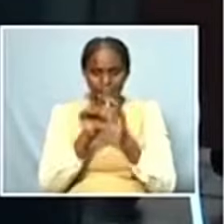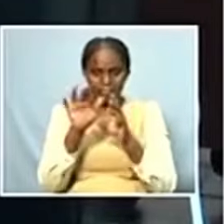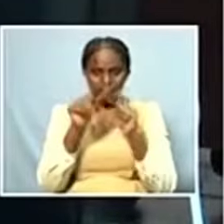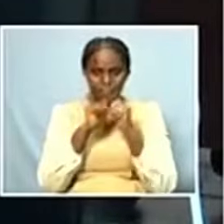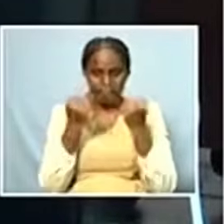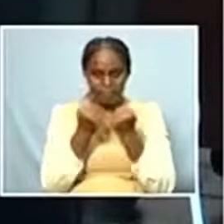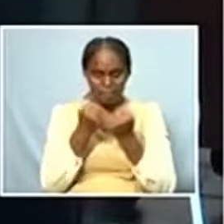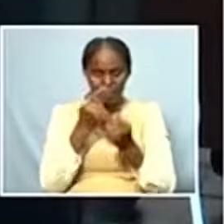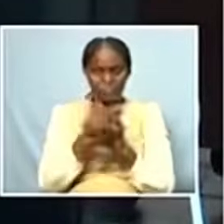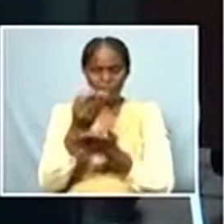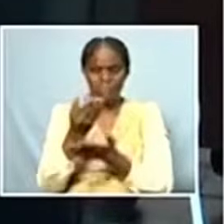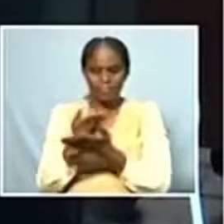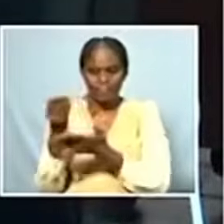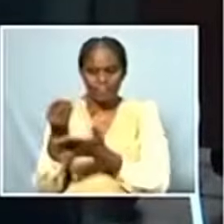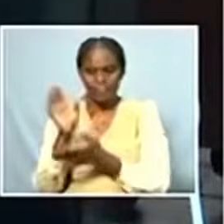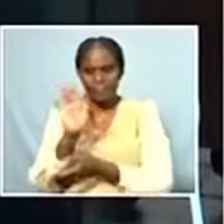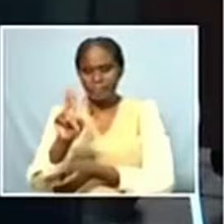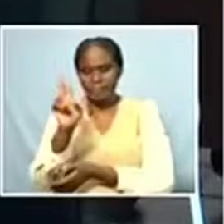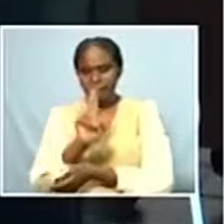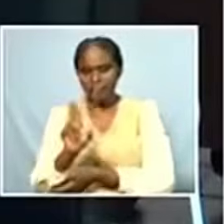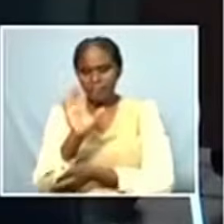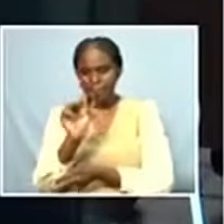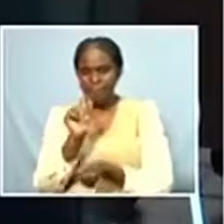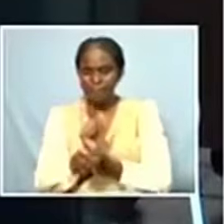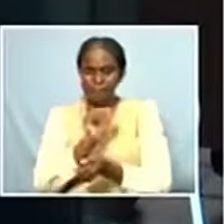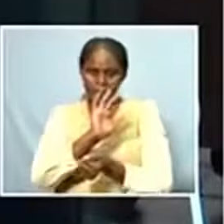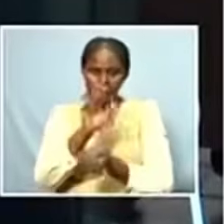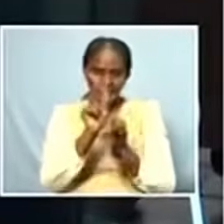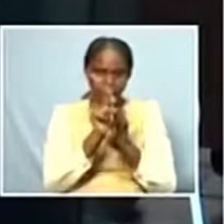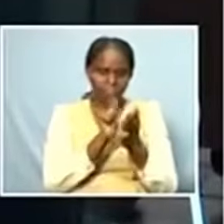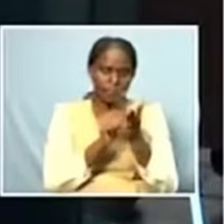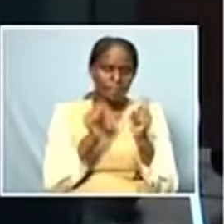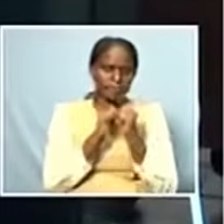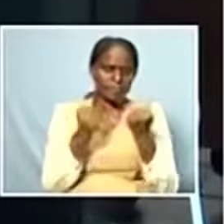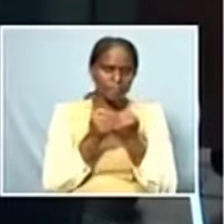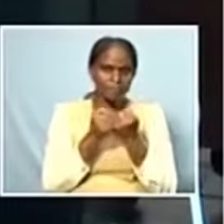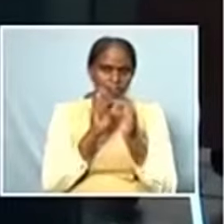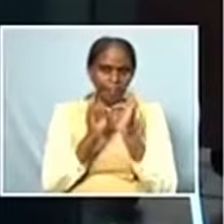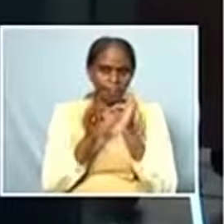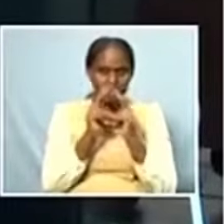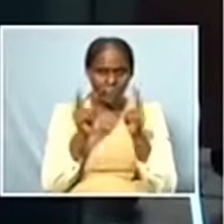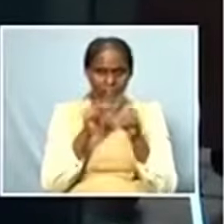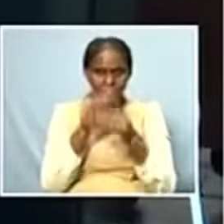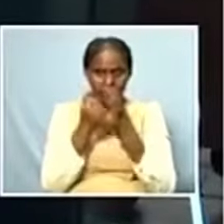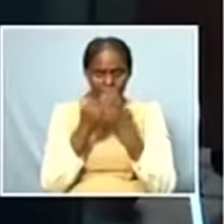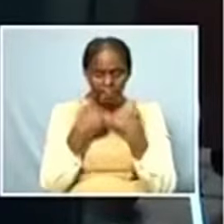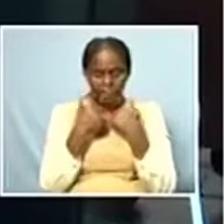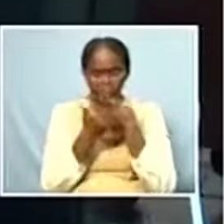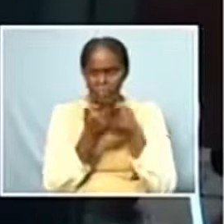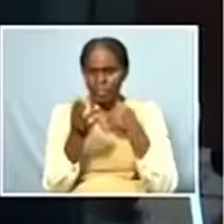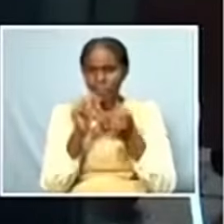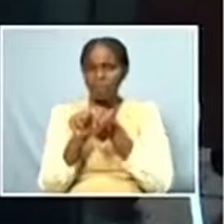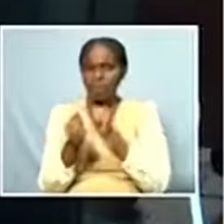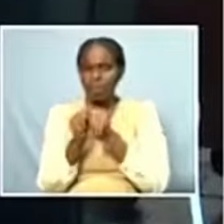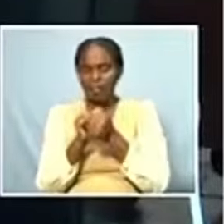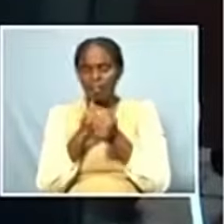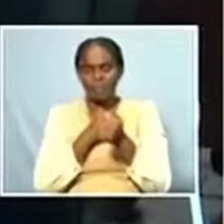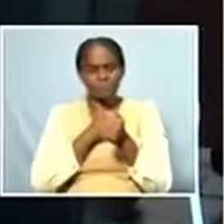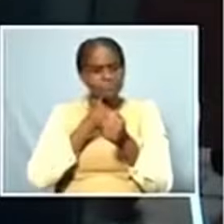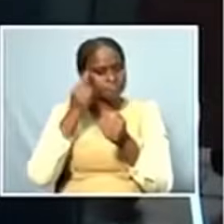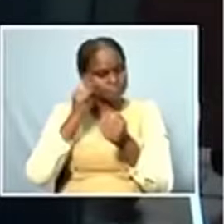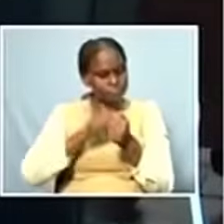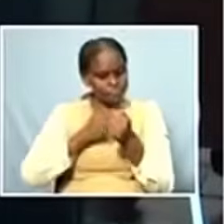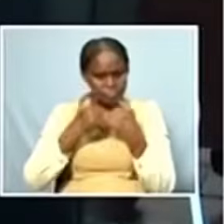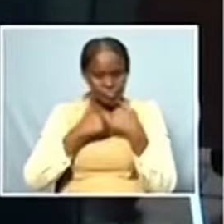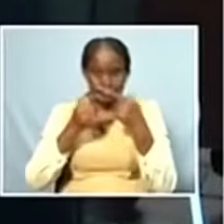your procurement, your users, and your legal team. So if there's all these problems, I think that we have a